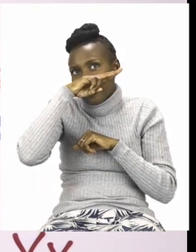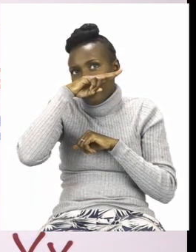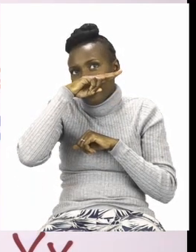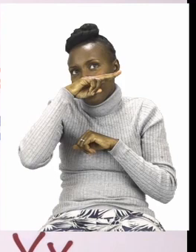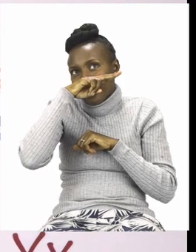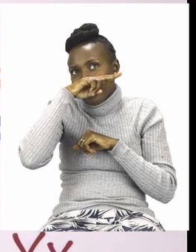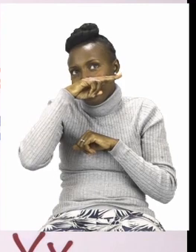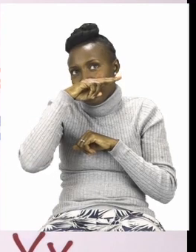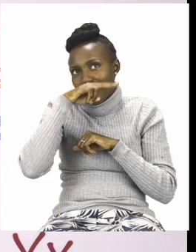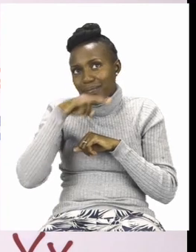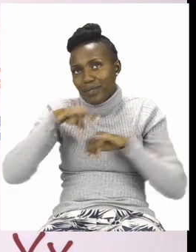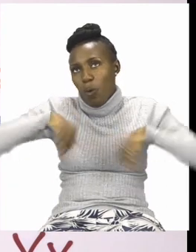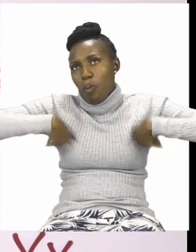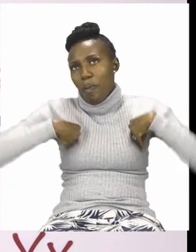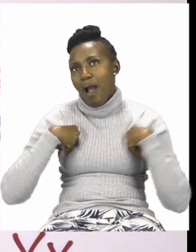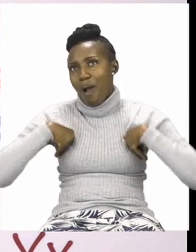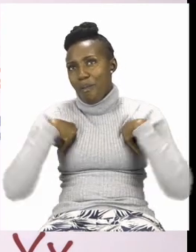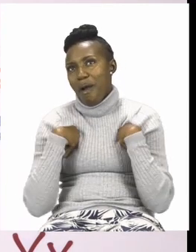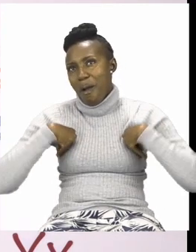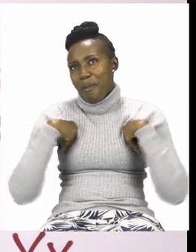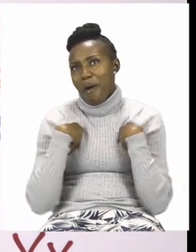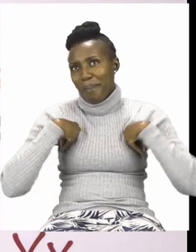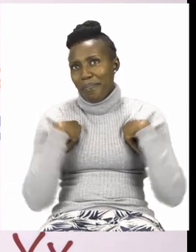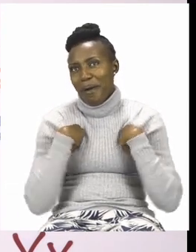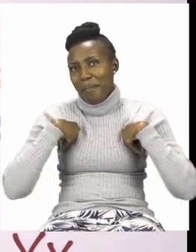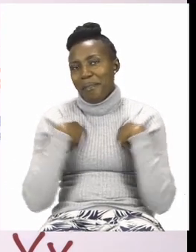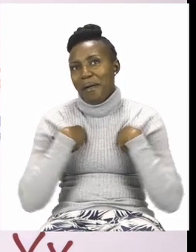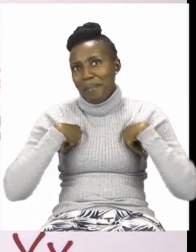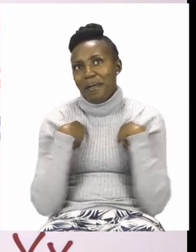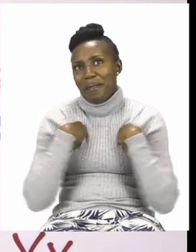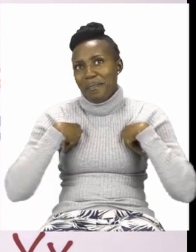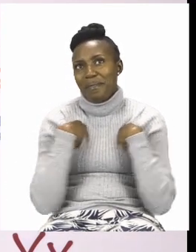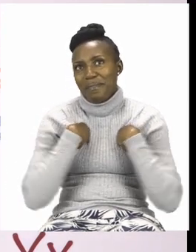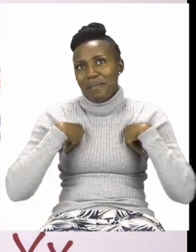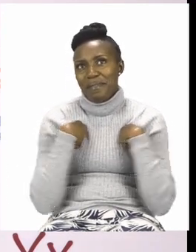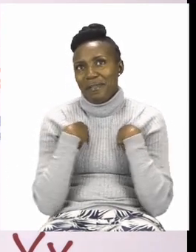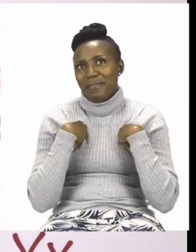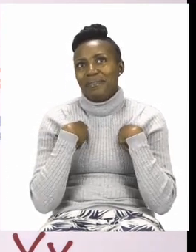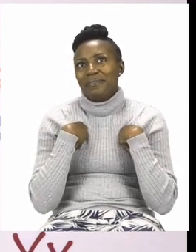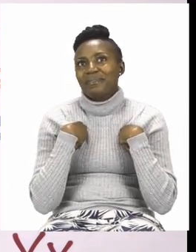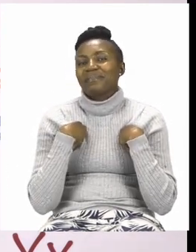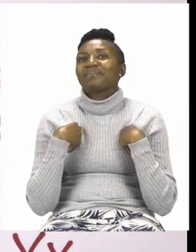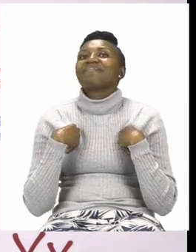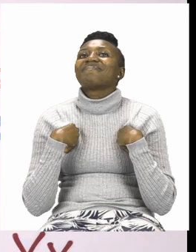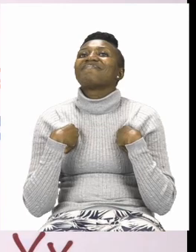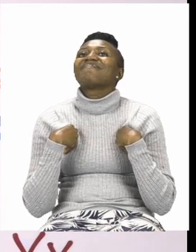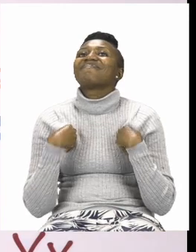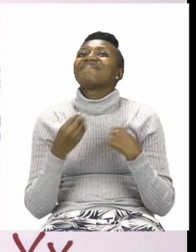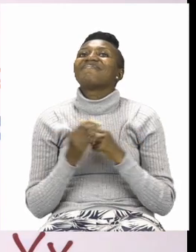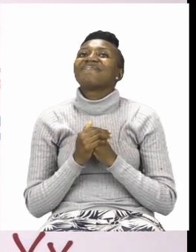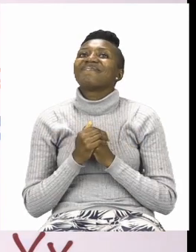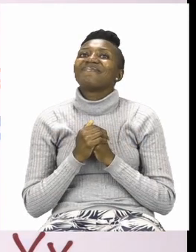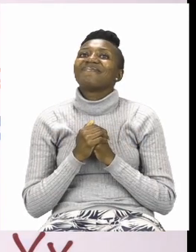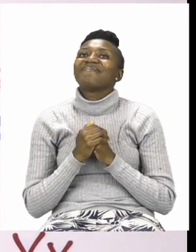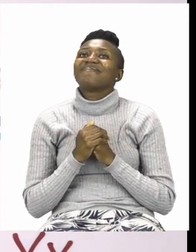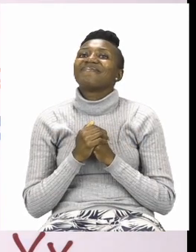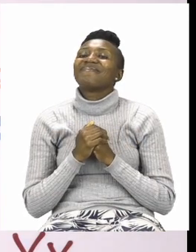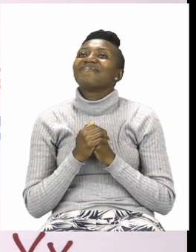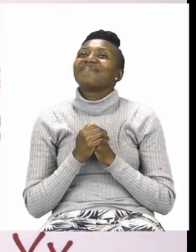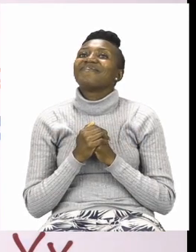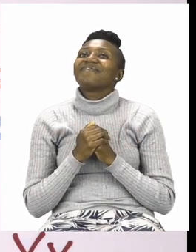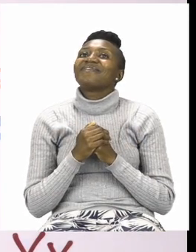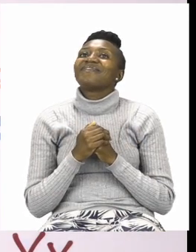duck. Quack, quack, quack, quack, quack, quack, quack, quack, quack, quack, quack, quack, quack. Then the